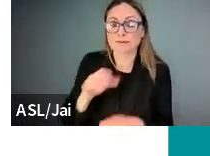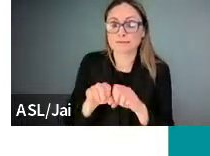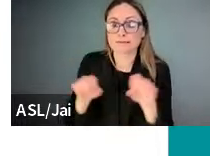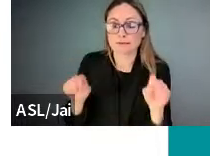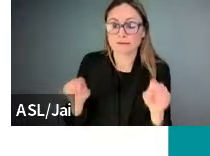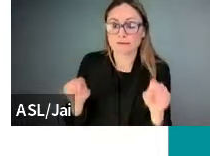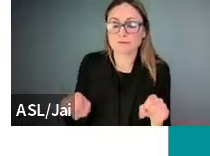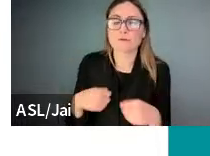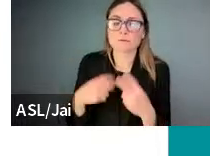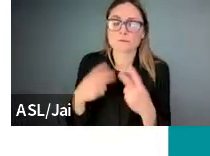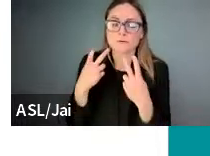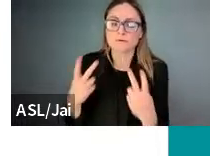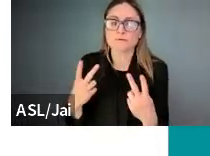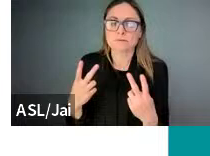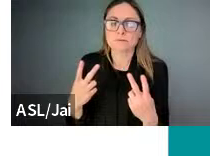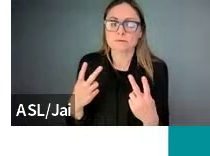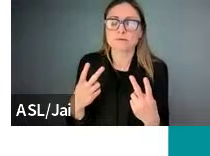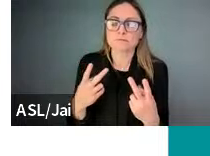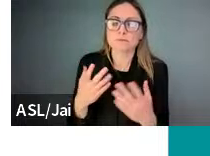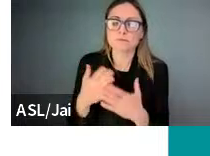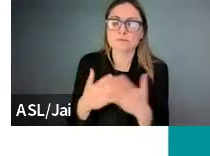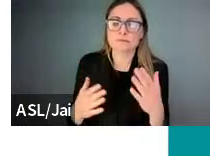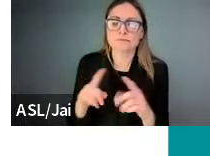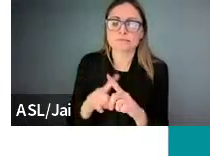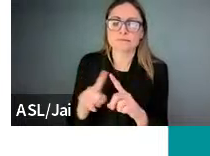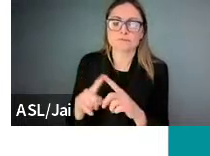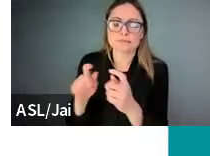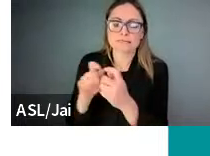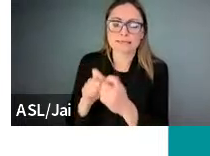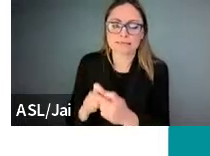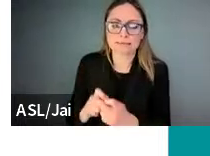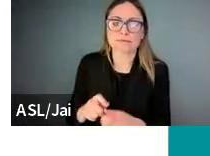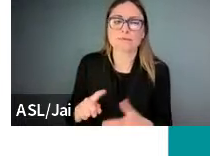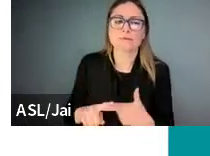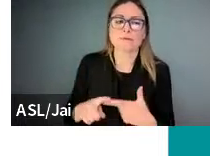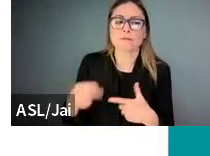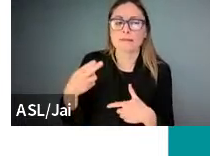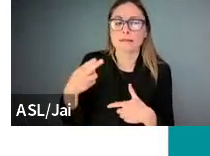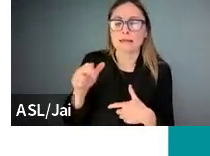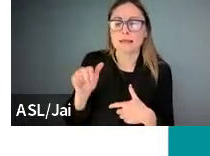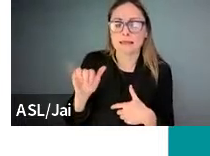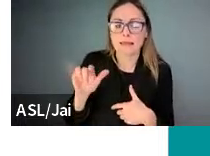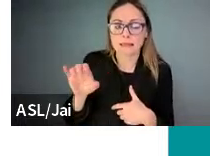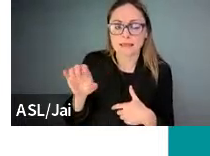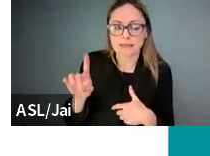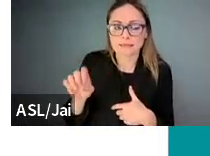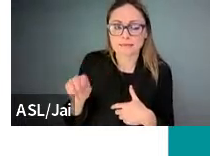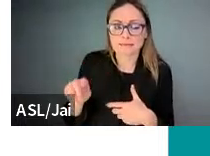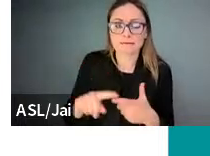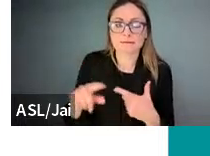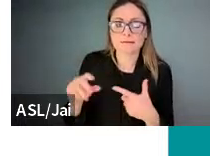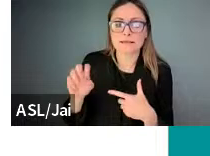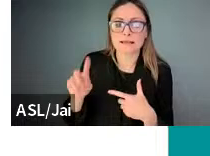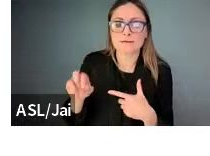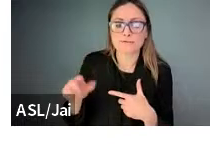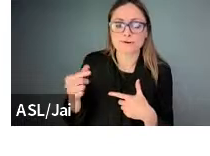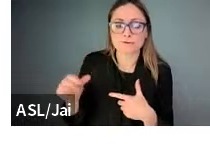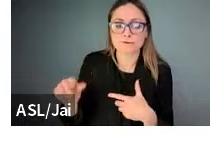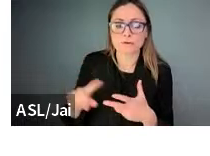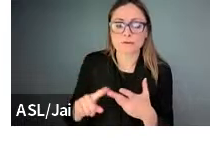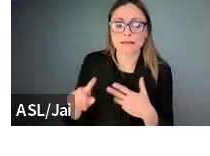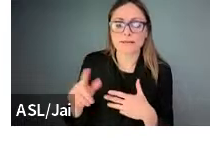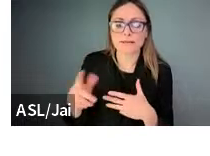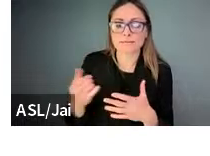visit with similar level of detail the Hayden Island Station, the Evergreen Station, and the Expo Station. Next slide.